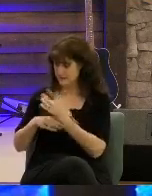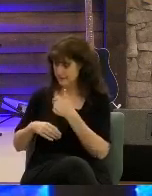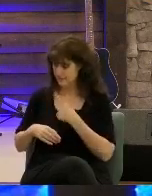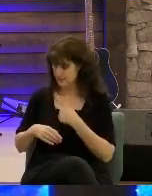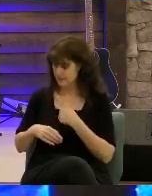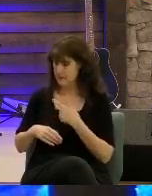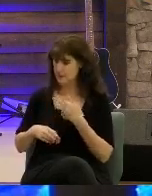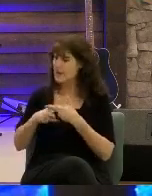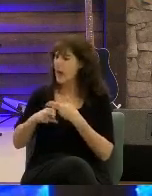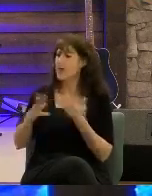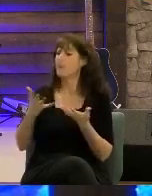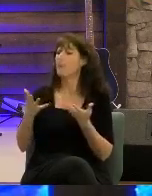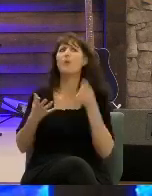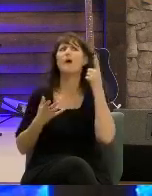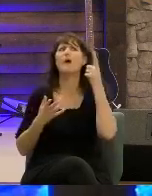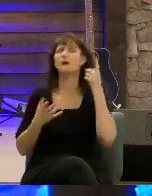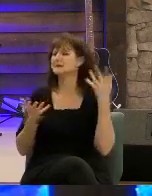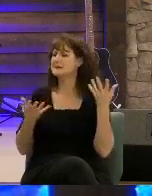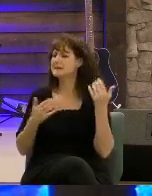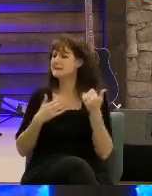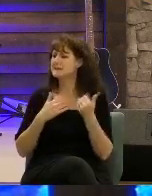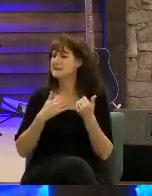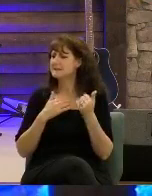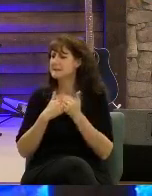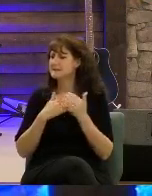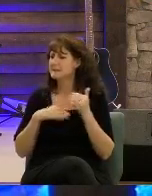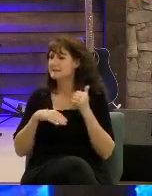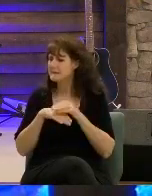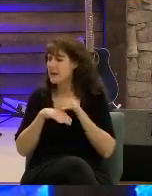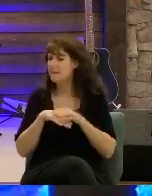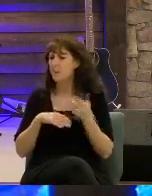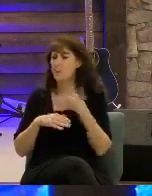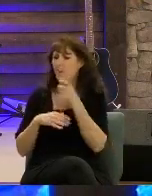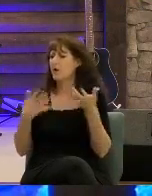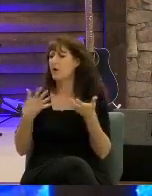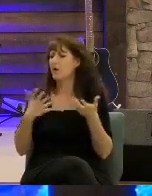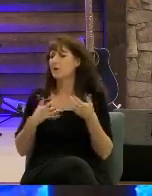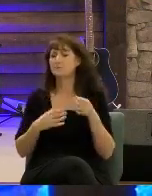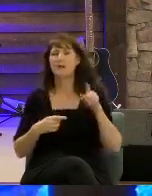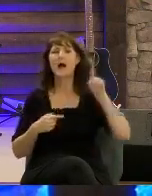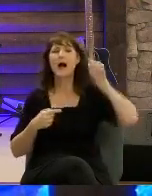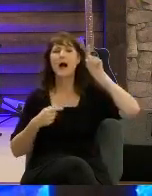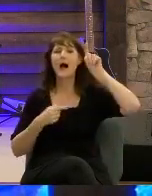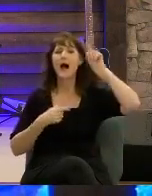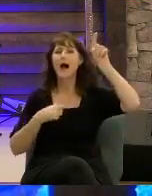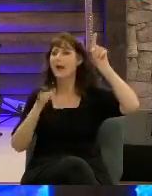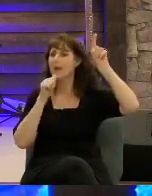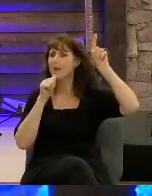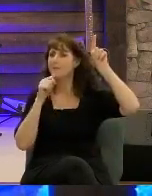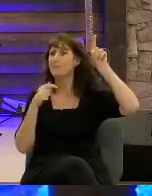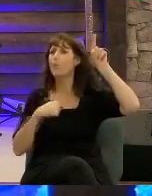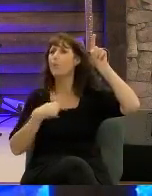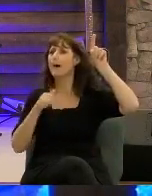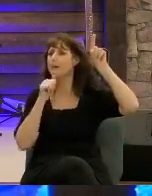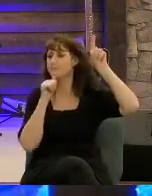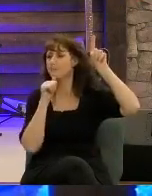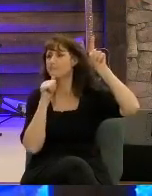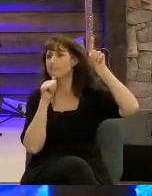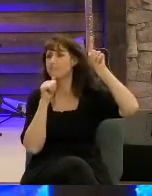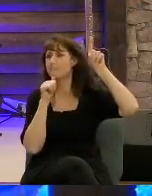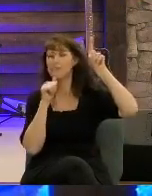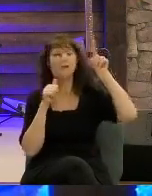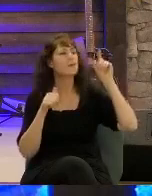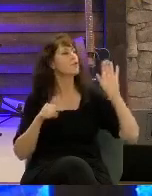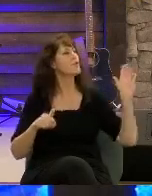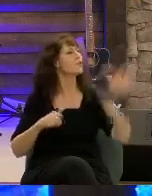name?' what should I tell them?" God replied to Moses, "I am who I am." I don't know what your need